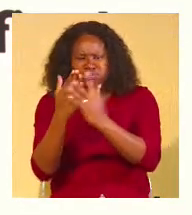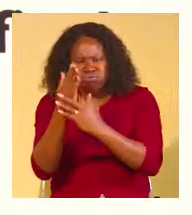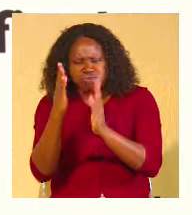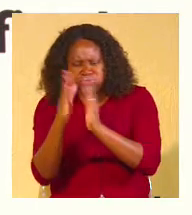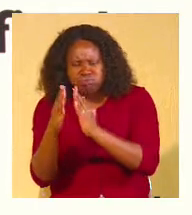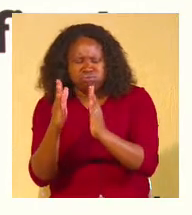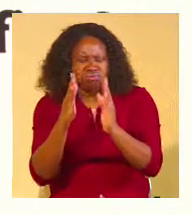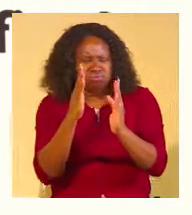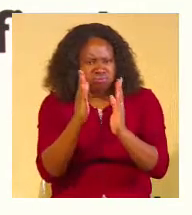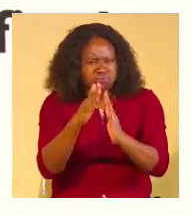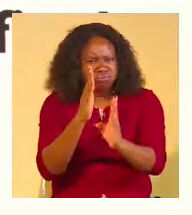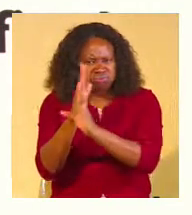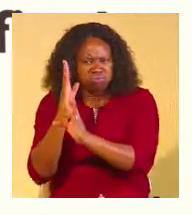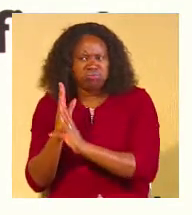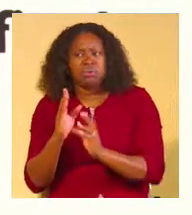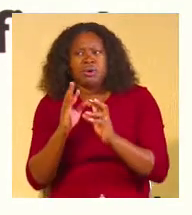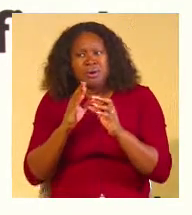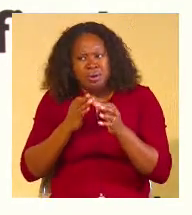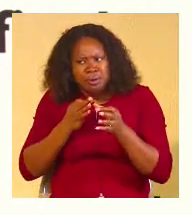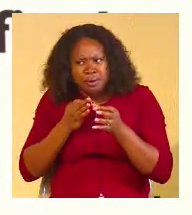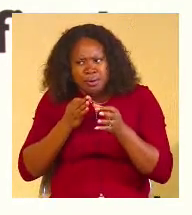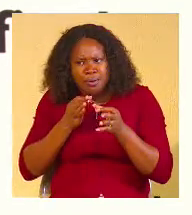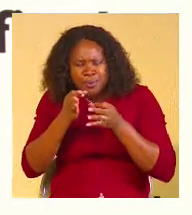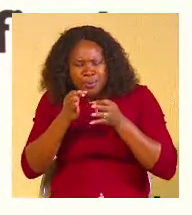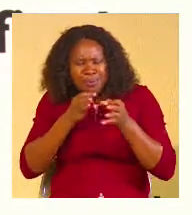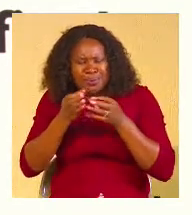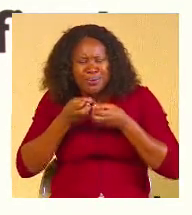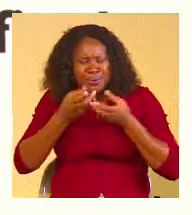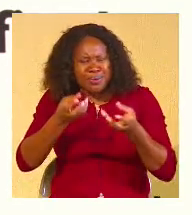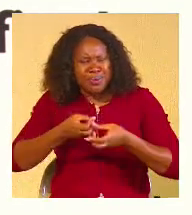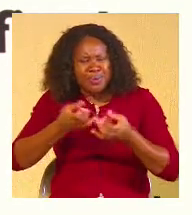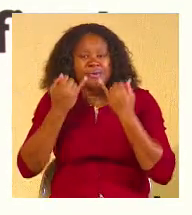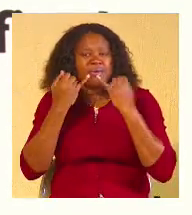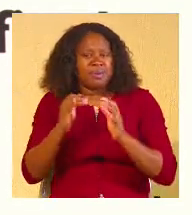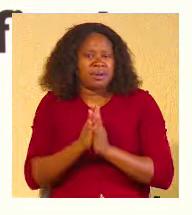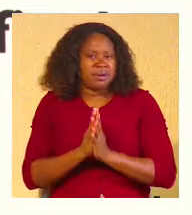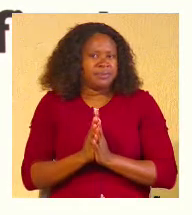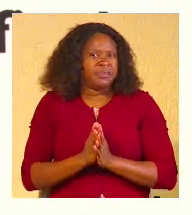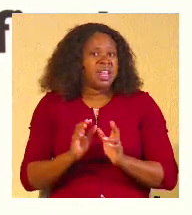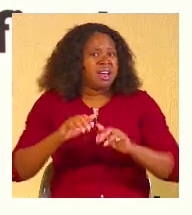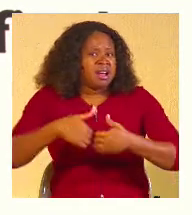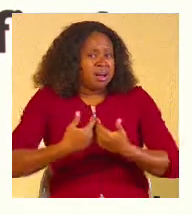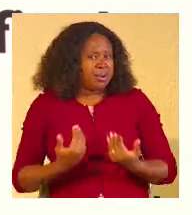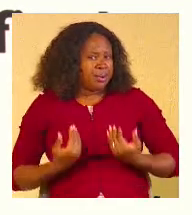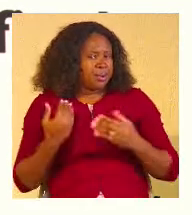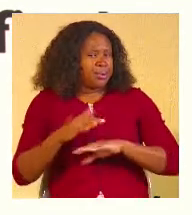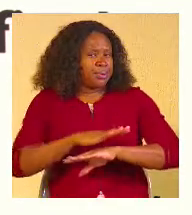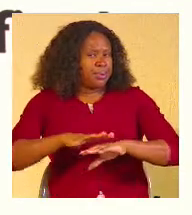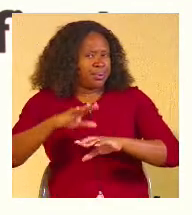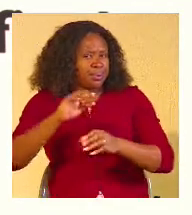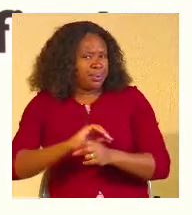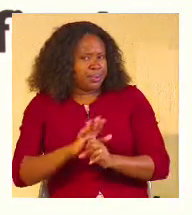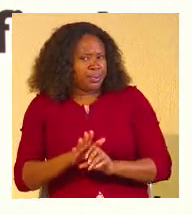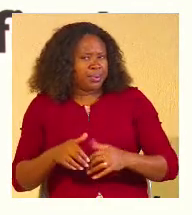the information. And in terms of how the youth are affected by this COVID pandemic, I just want